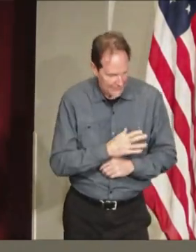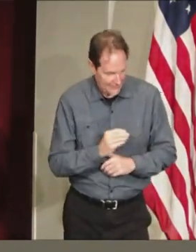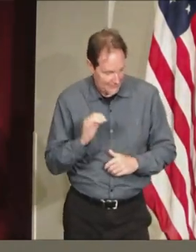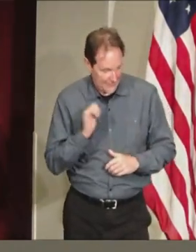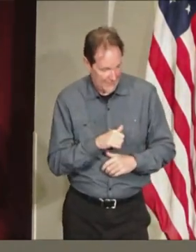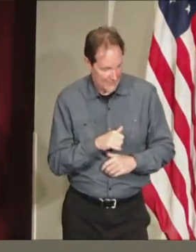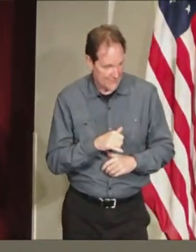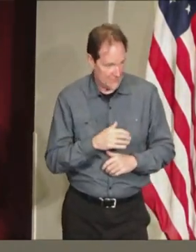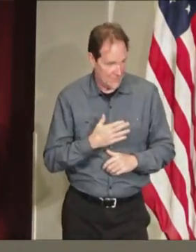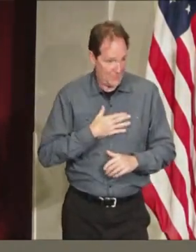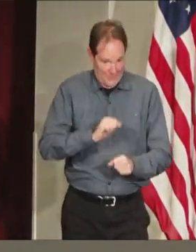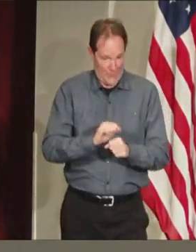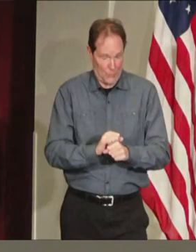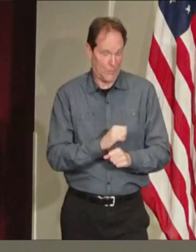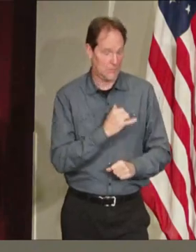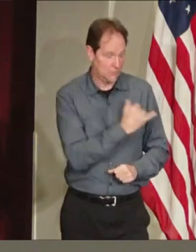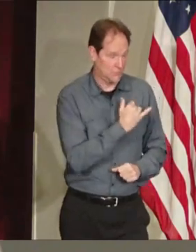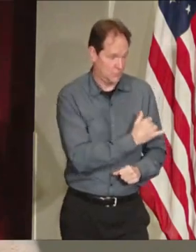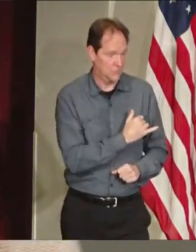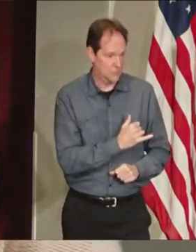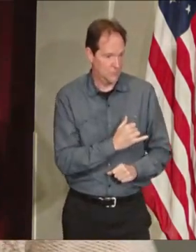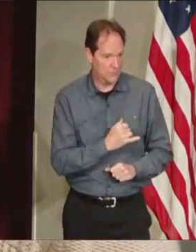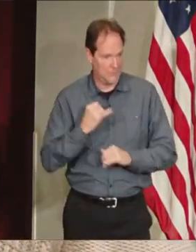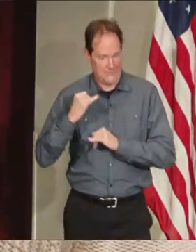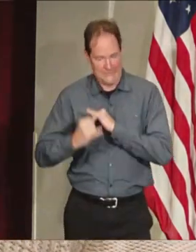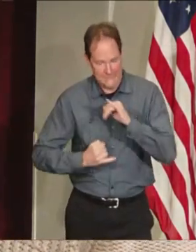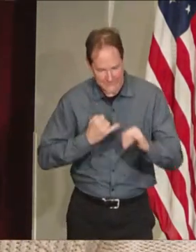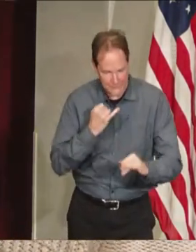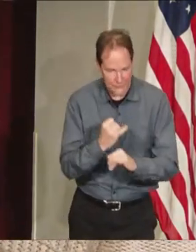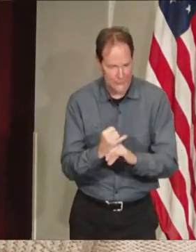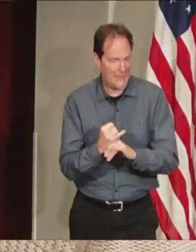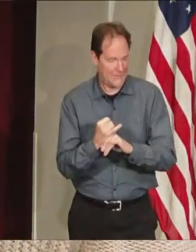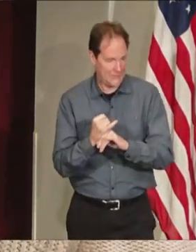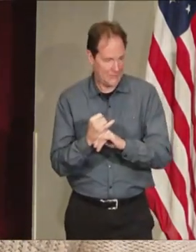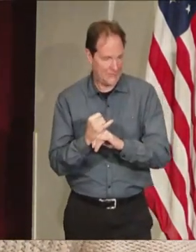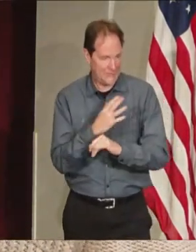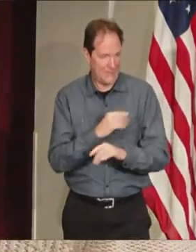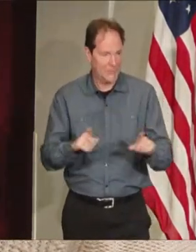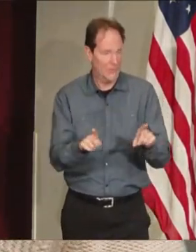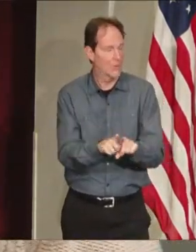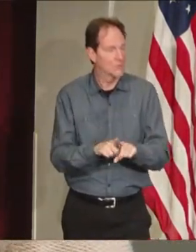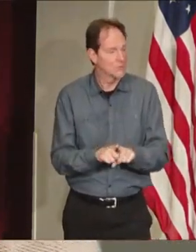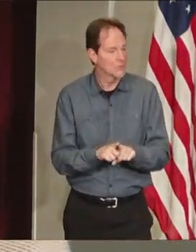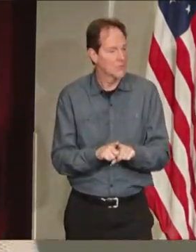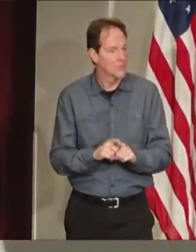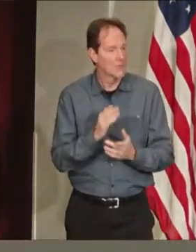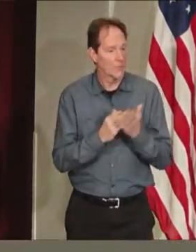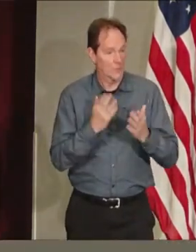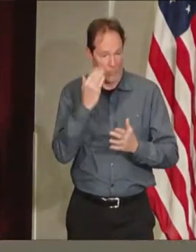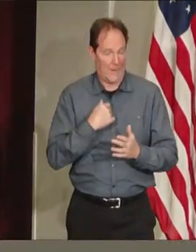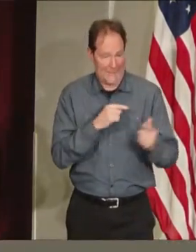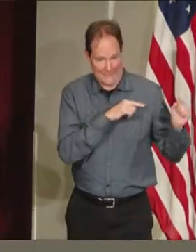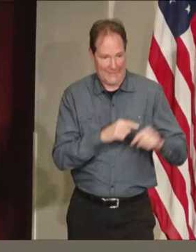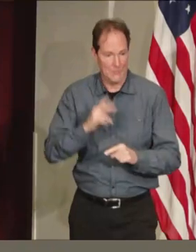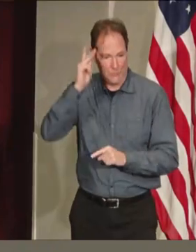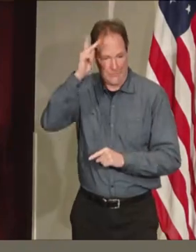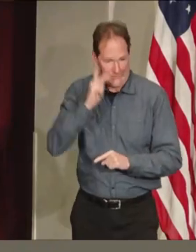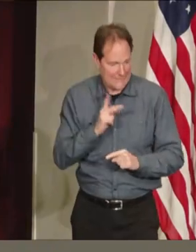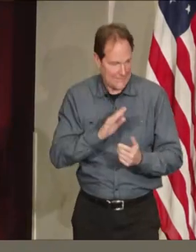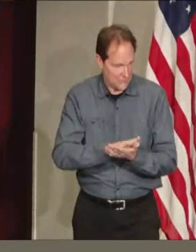That's my work, too, is in the international sphere, and it's also part of why I came to the Kennedy